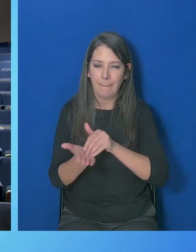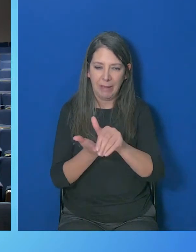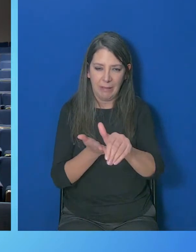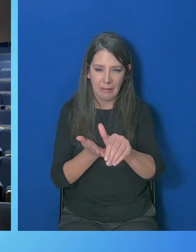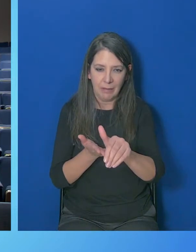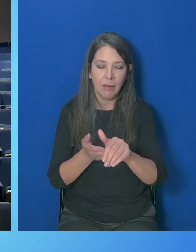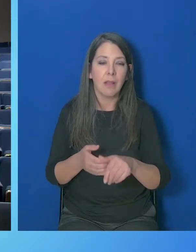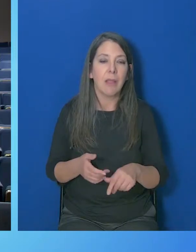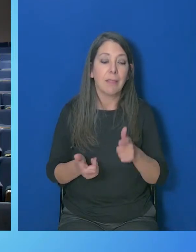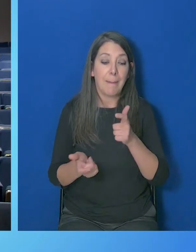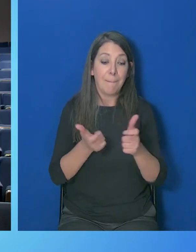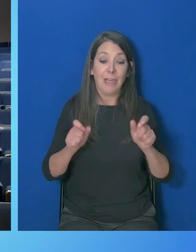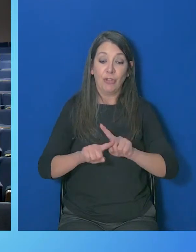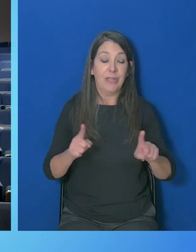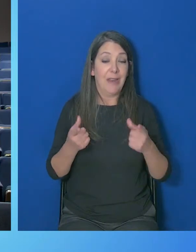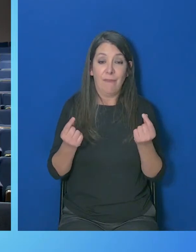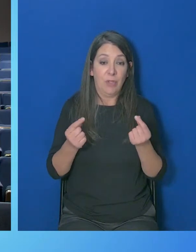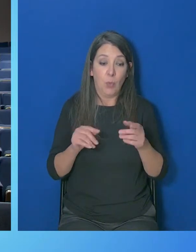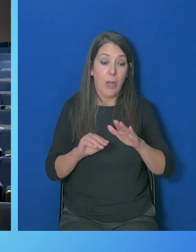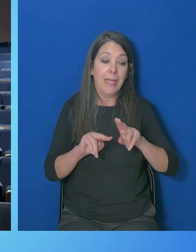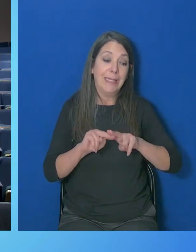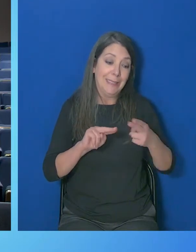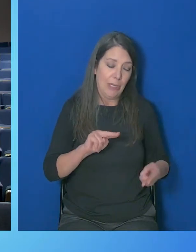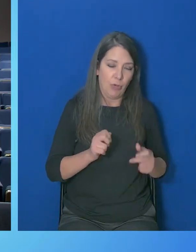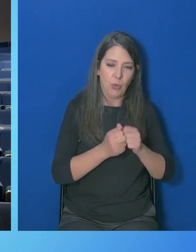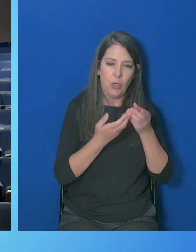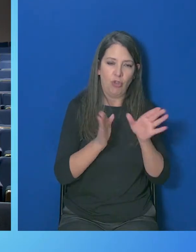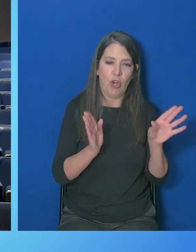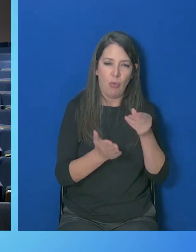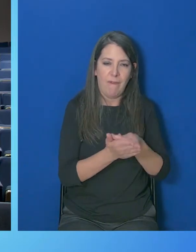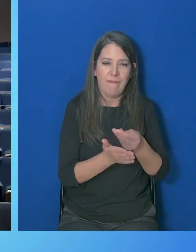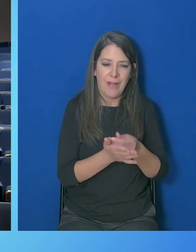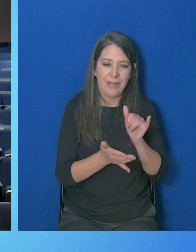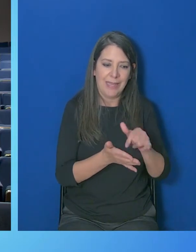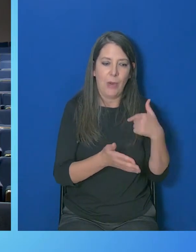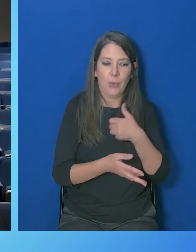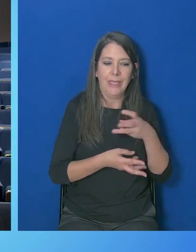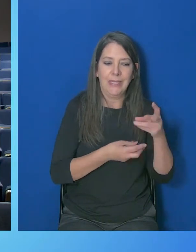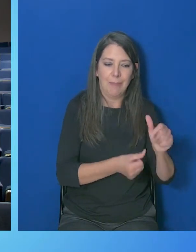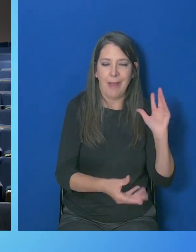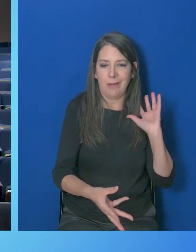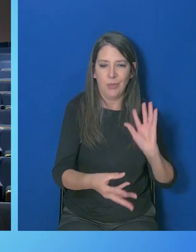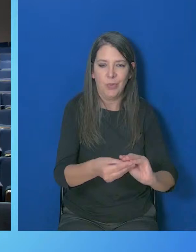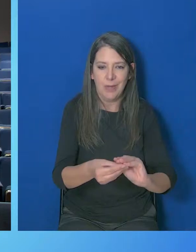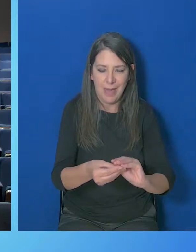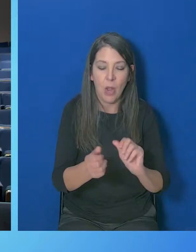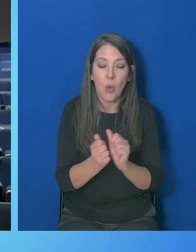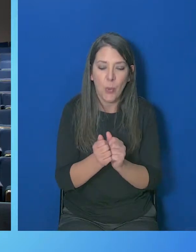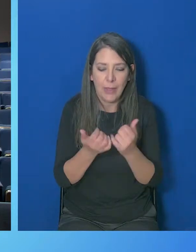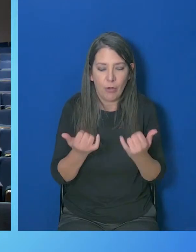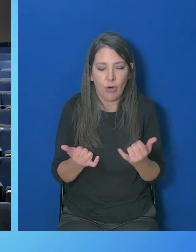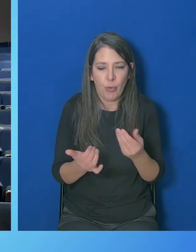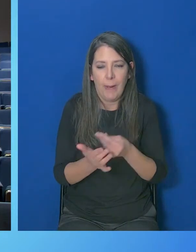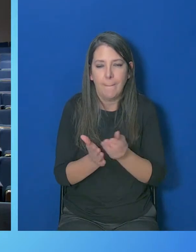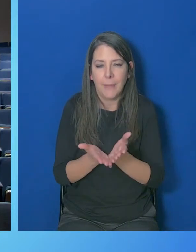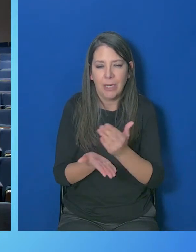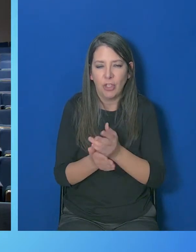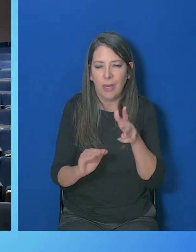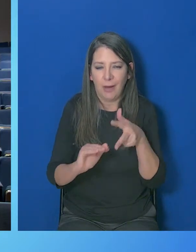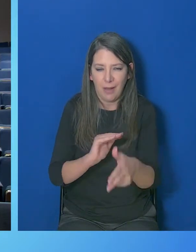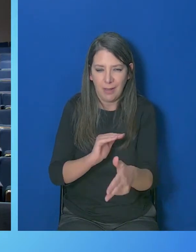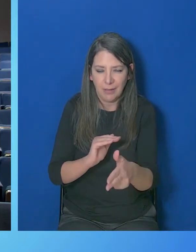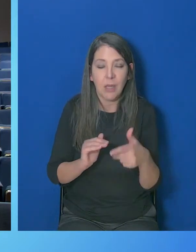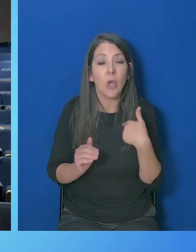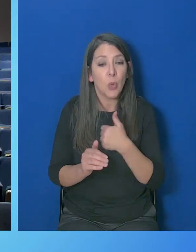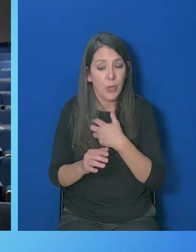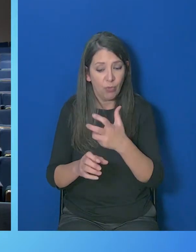The major difference is the decrease in the general fund spend year to date, especially with the budget cuts. We received